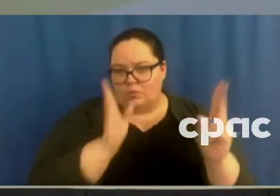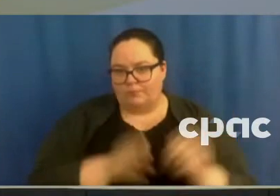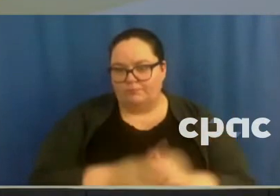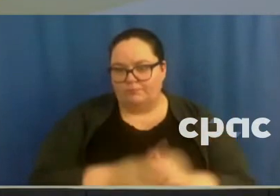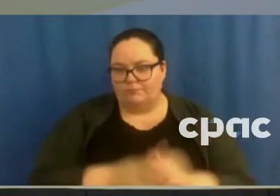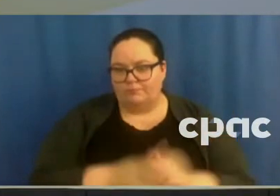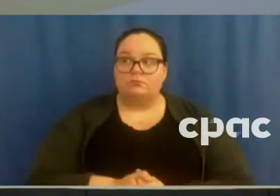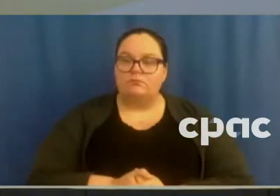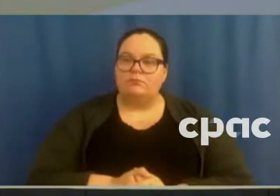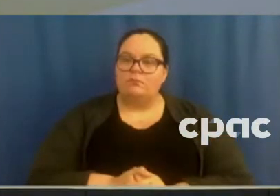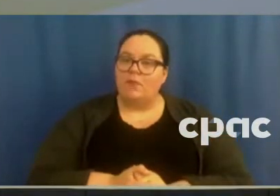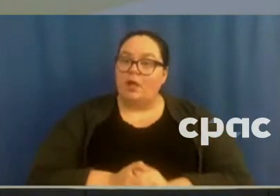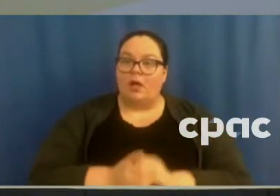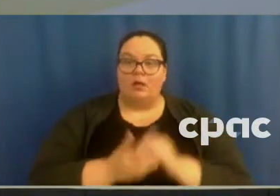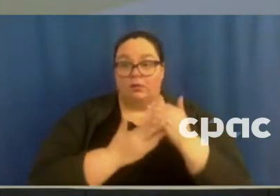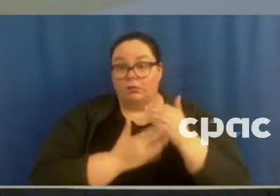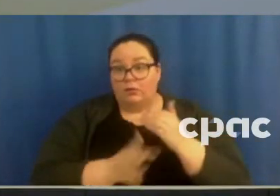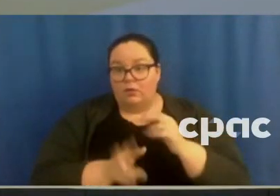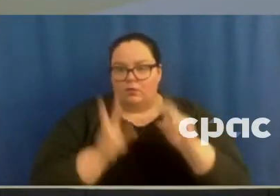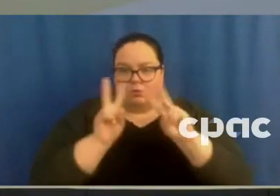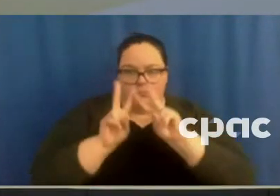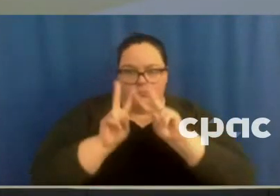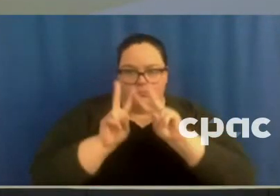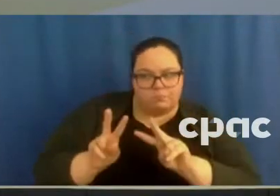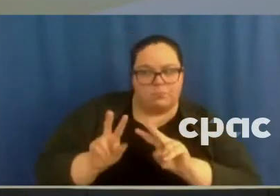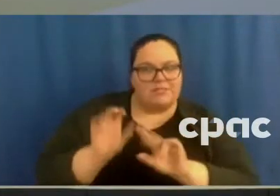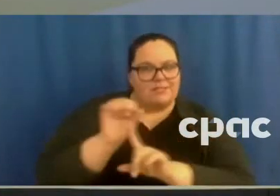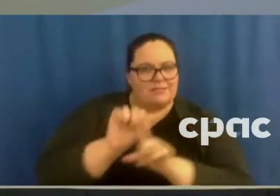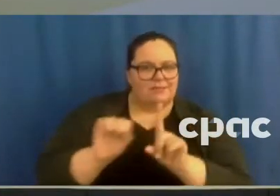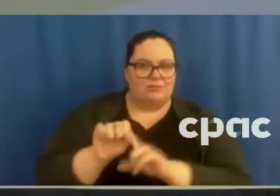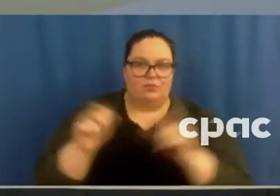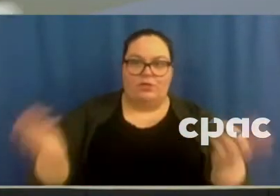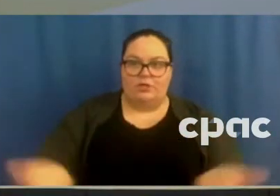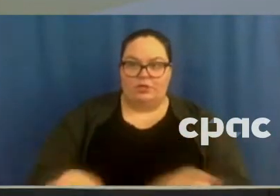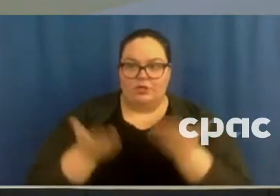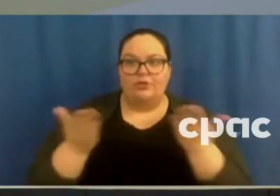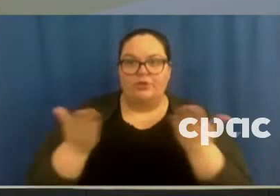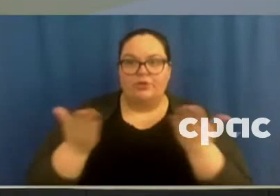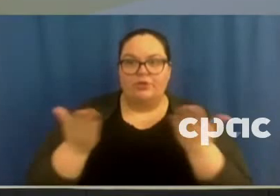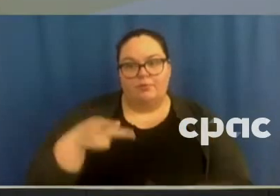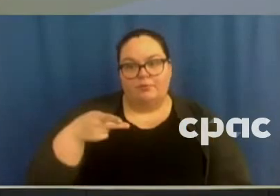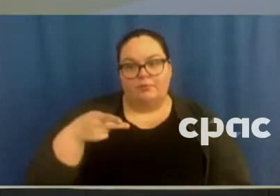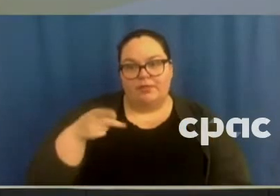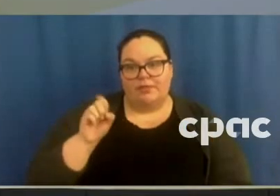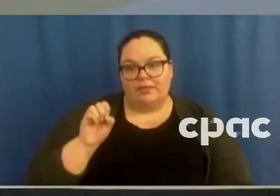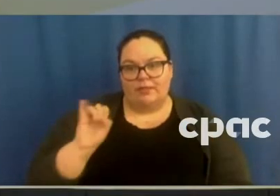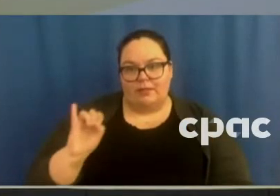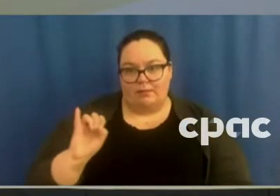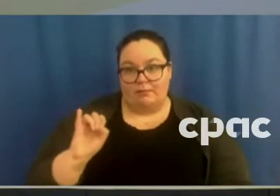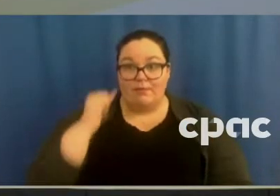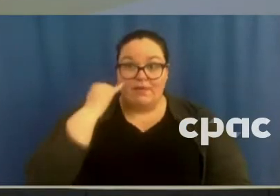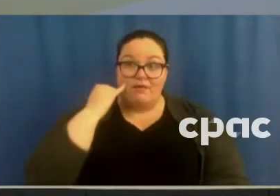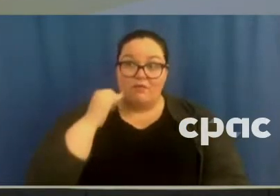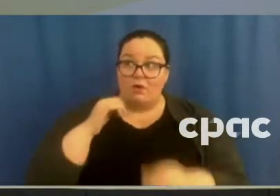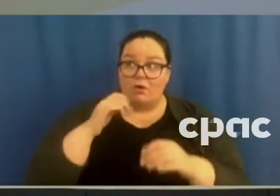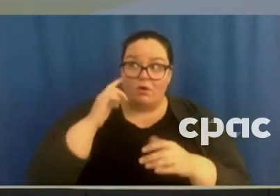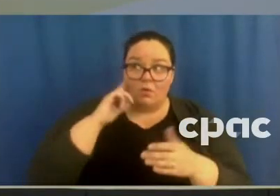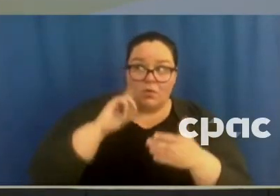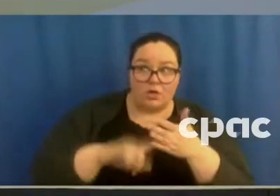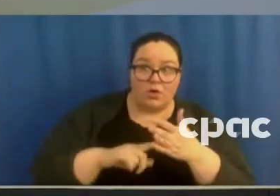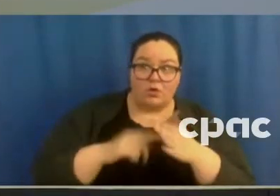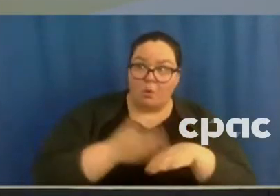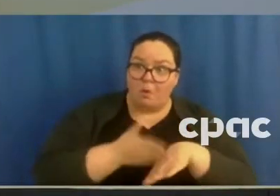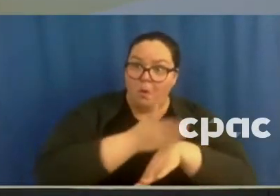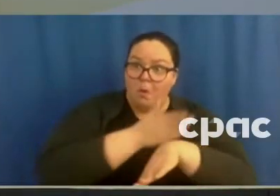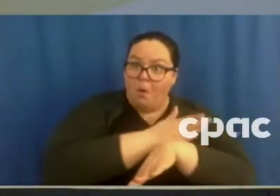assess the COVID-19 situation in P.E.I. If we can safely ease these measures before March 14th, we will